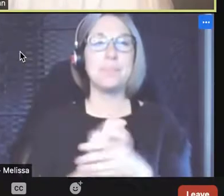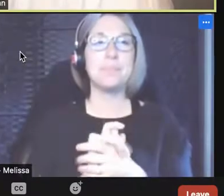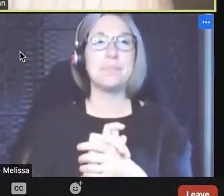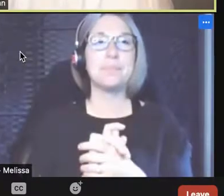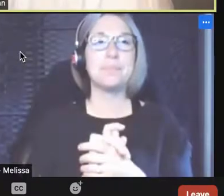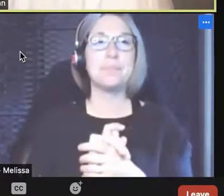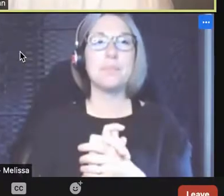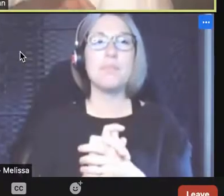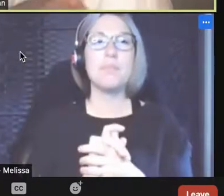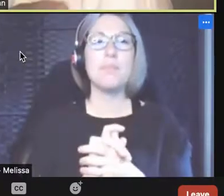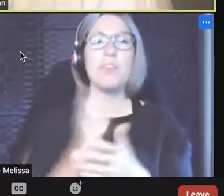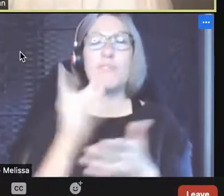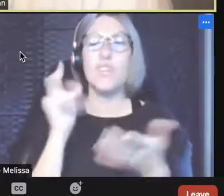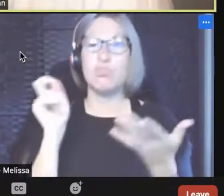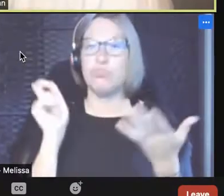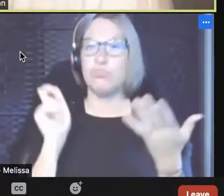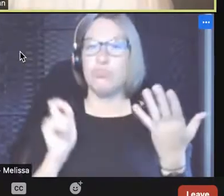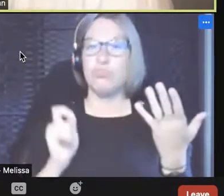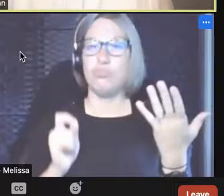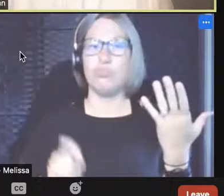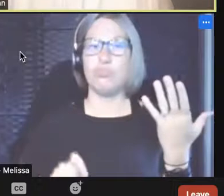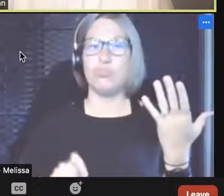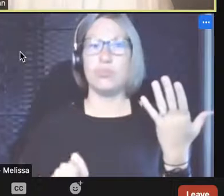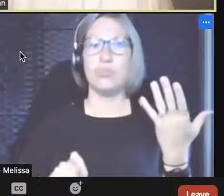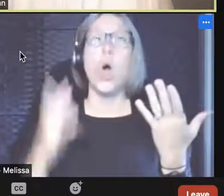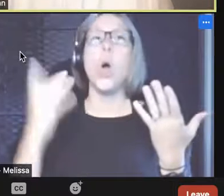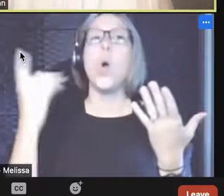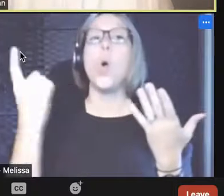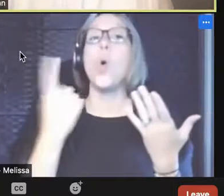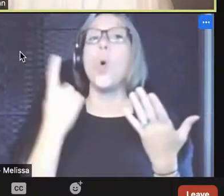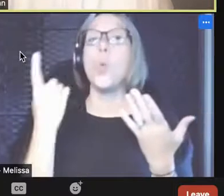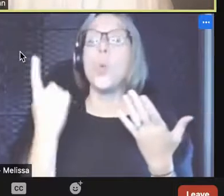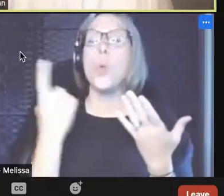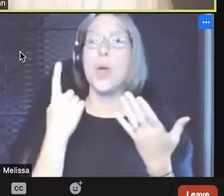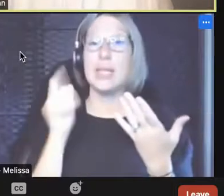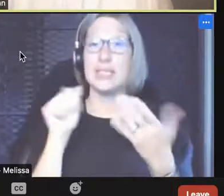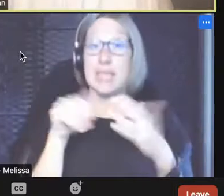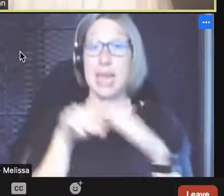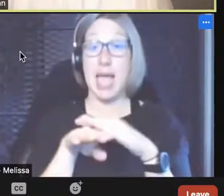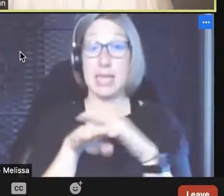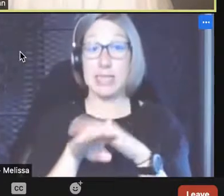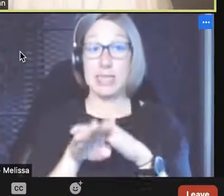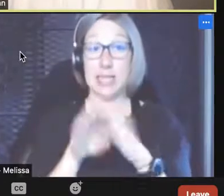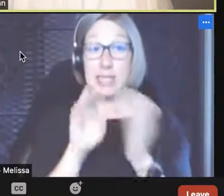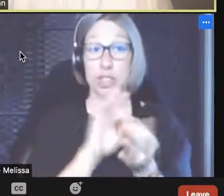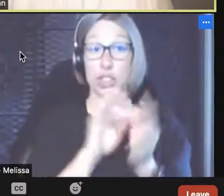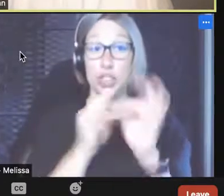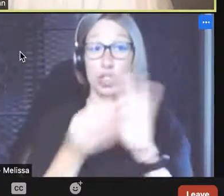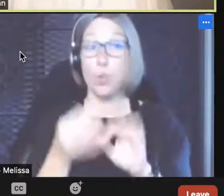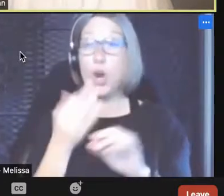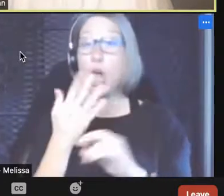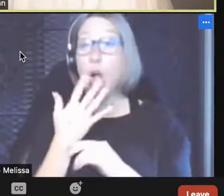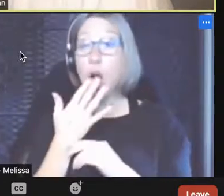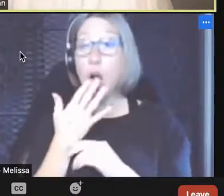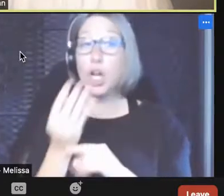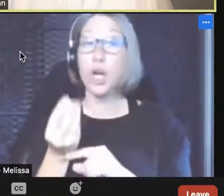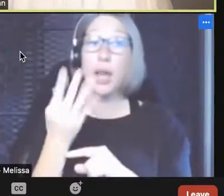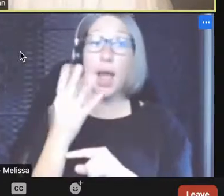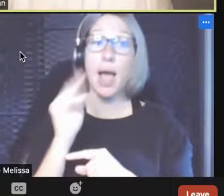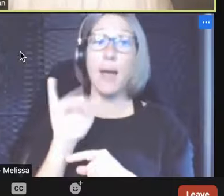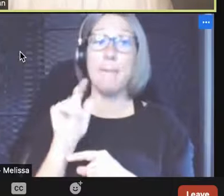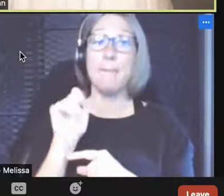This is how we've marked this for him. He can always access and interpret color light up, Mylar, objects